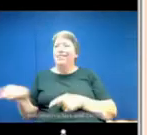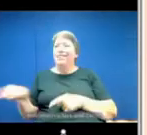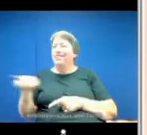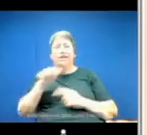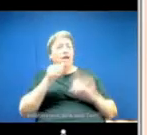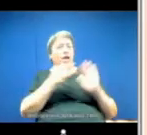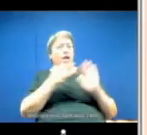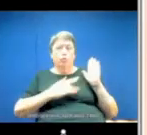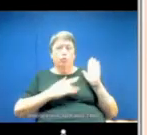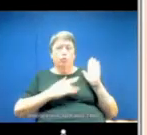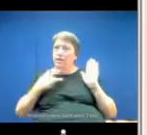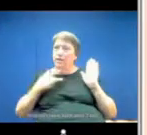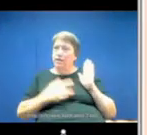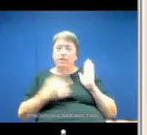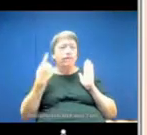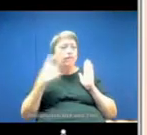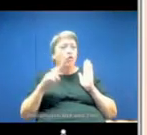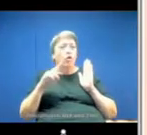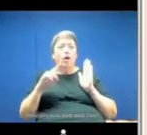deposition,